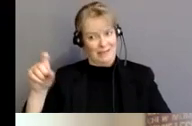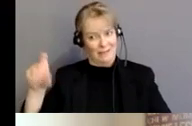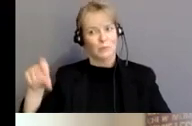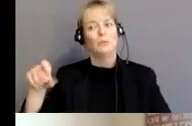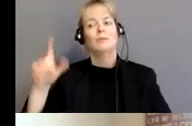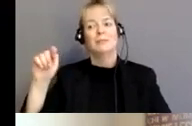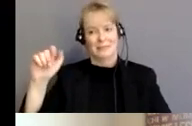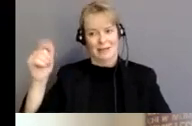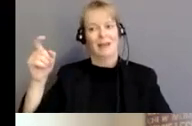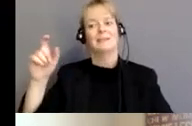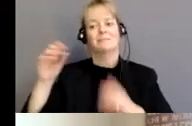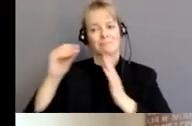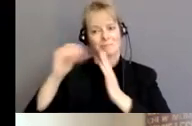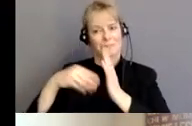mean,